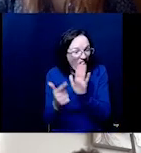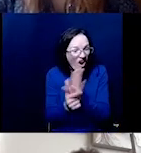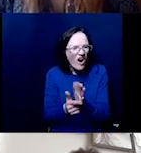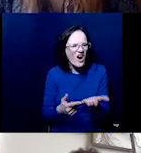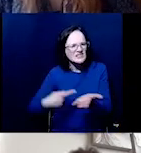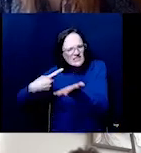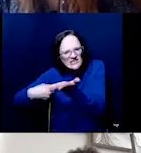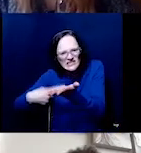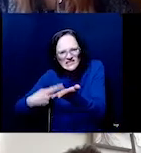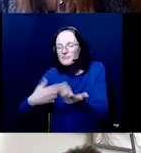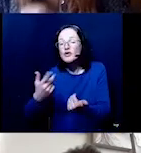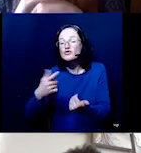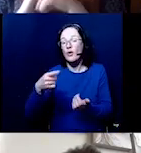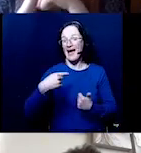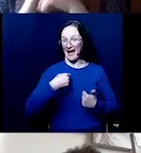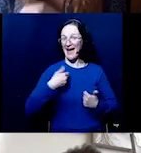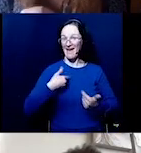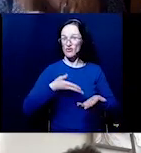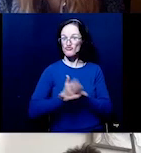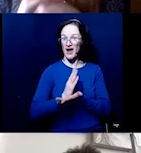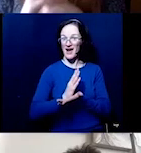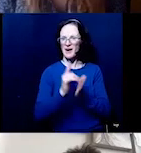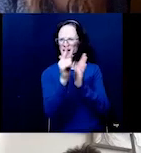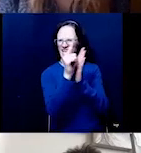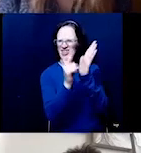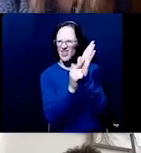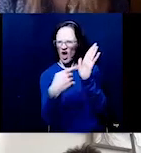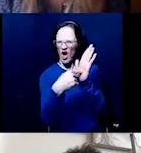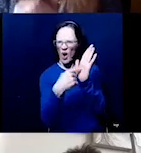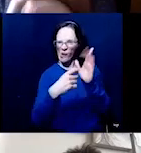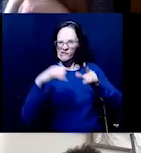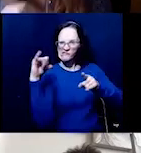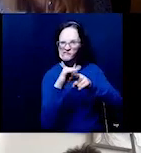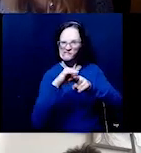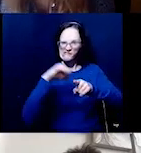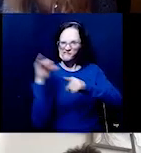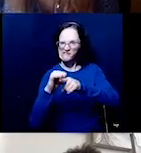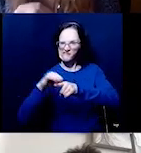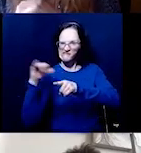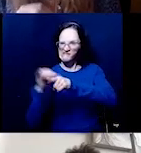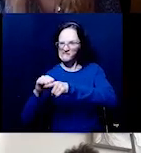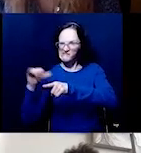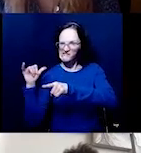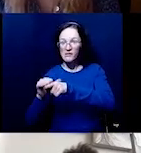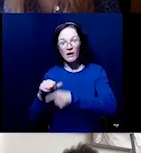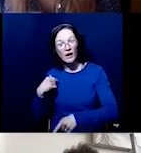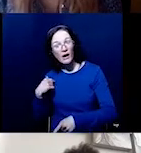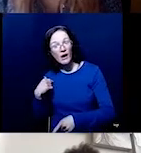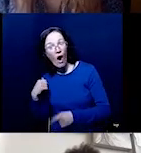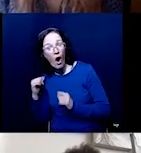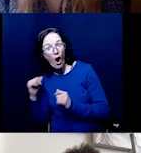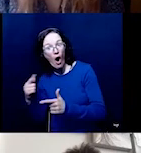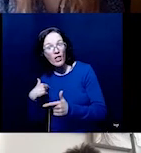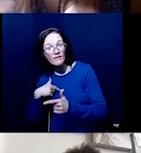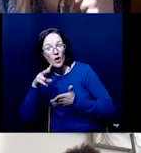to read. It's a high level of a language, it's university level. Not everybody has facilities